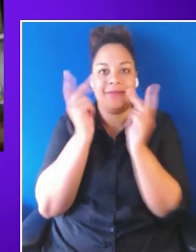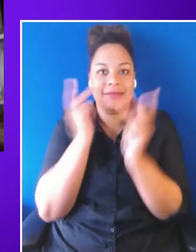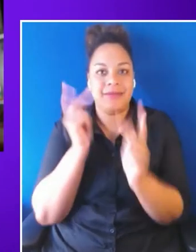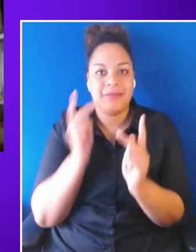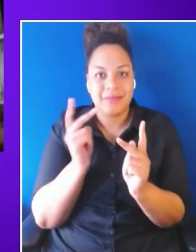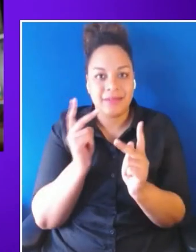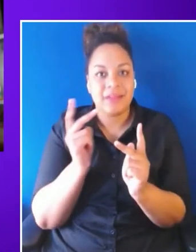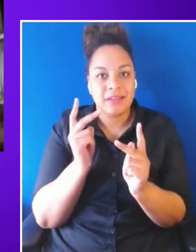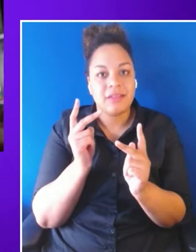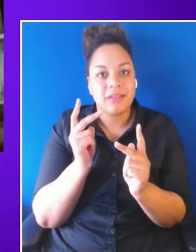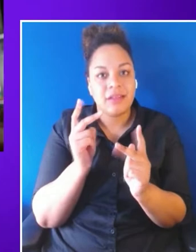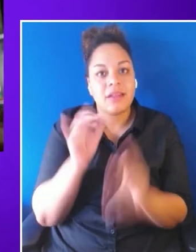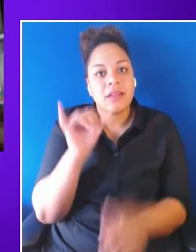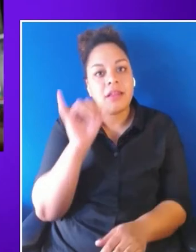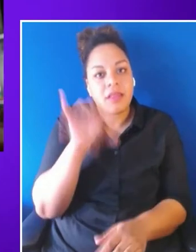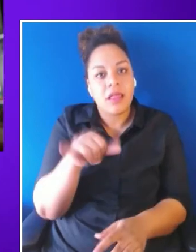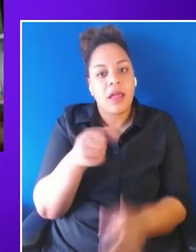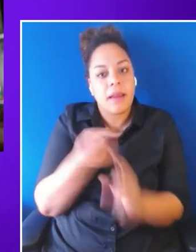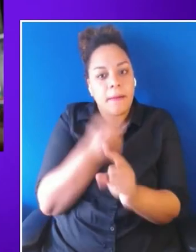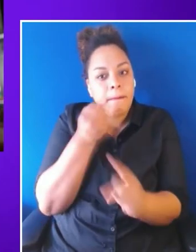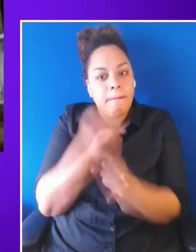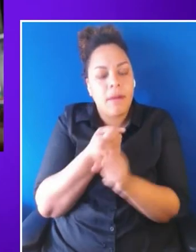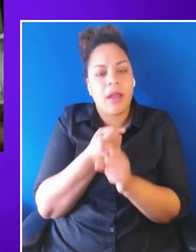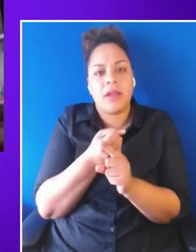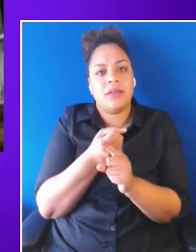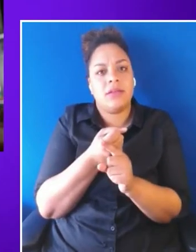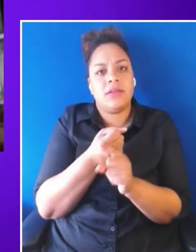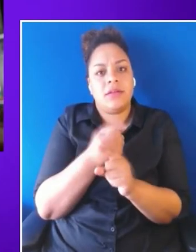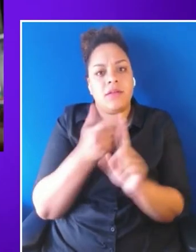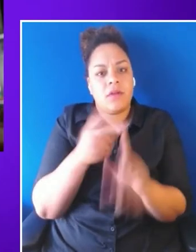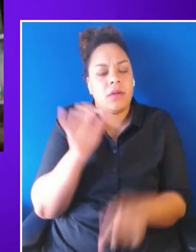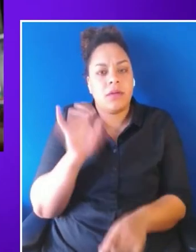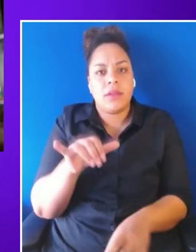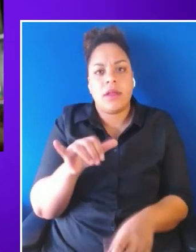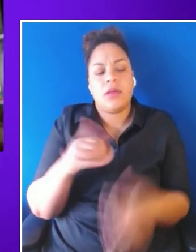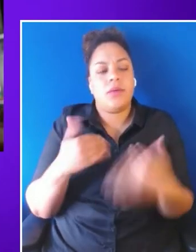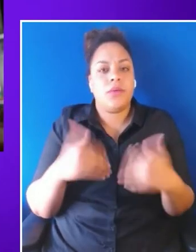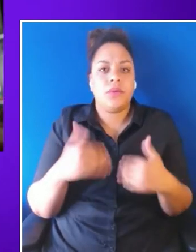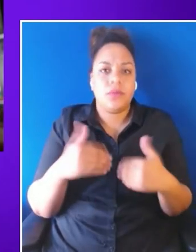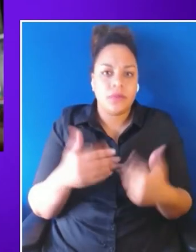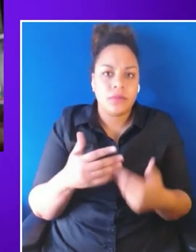And the empathy you can get is much